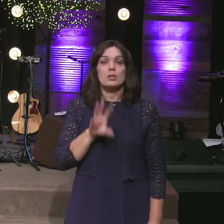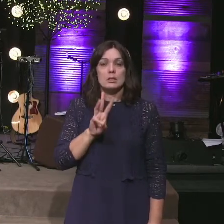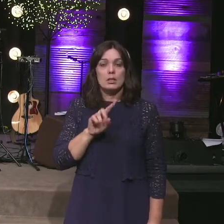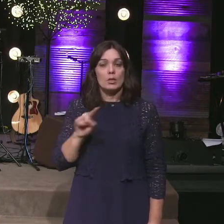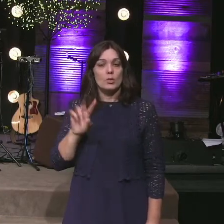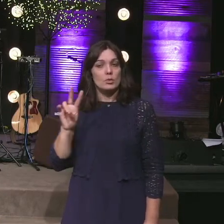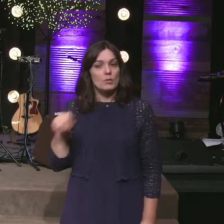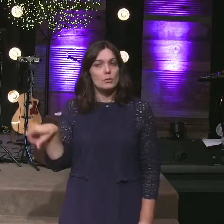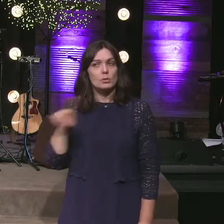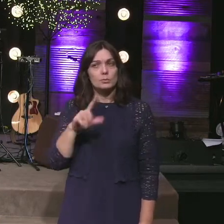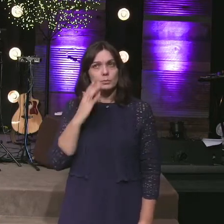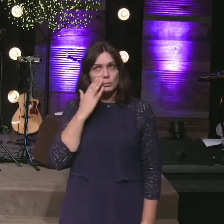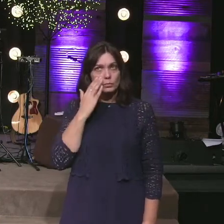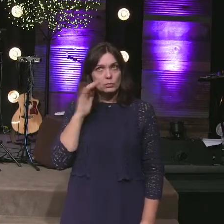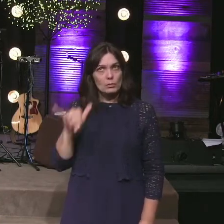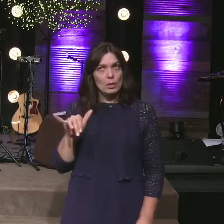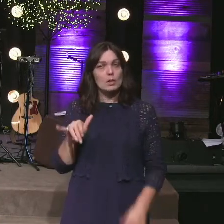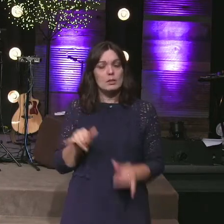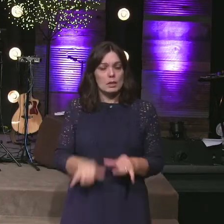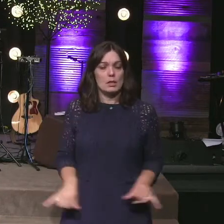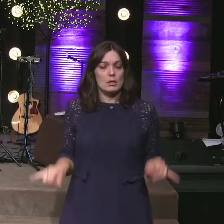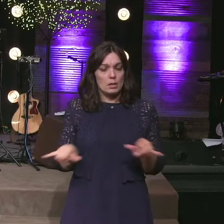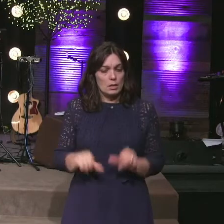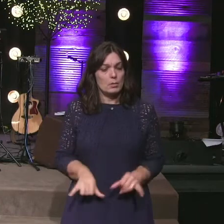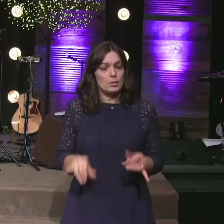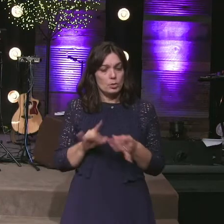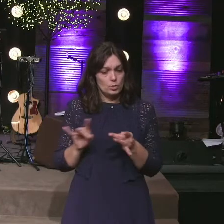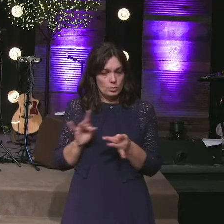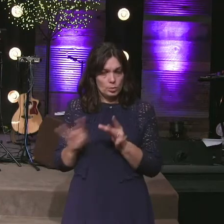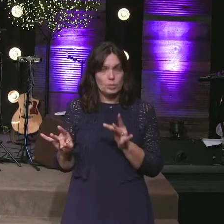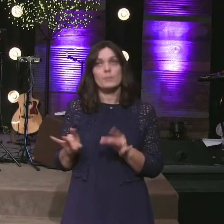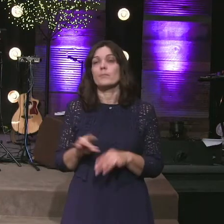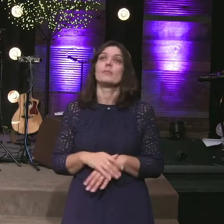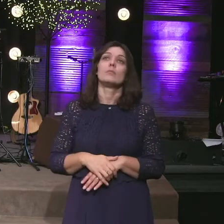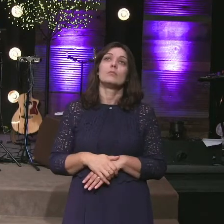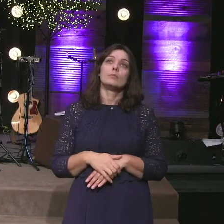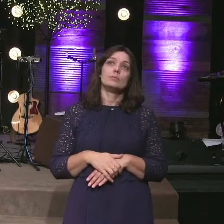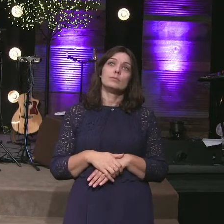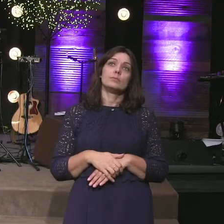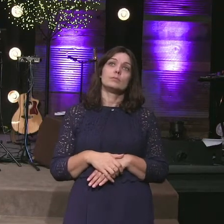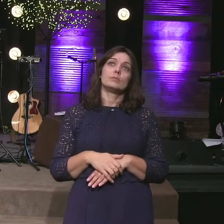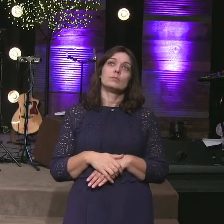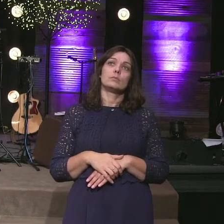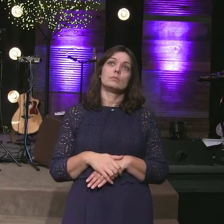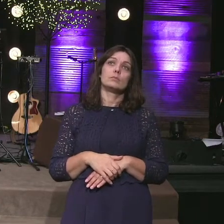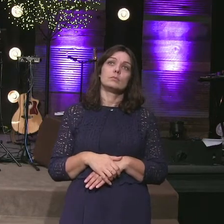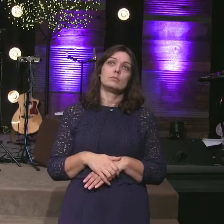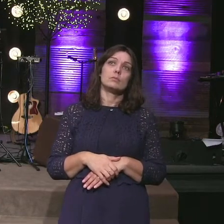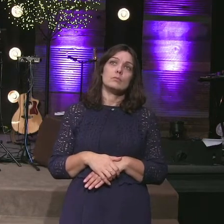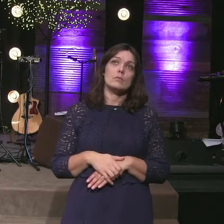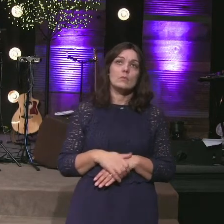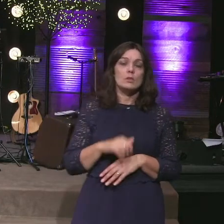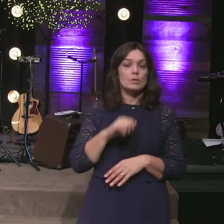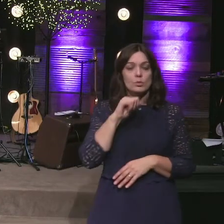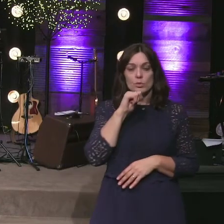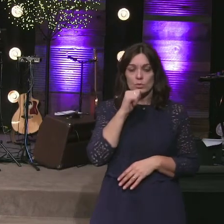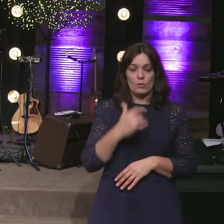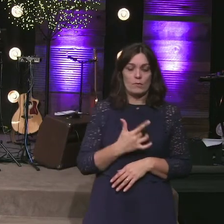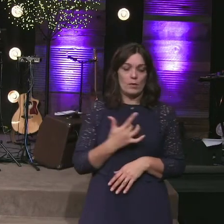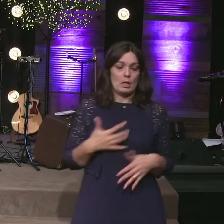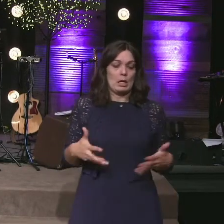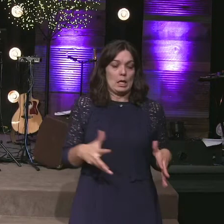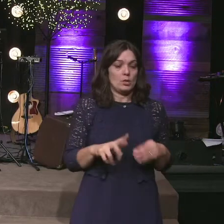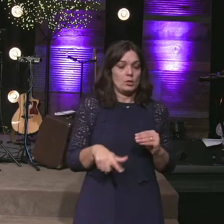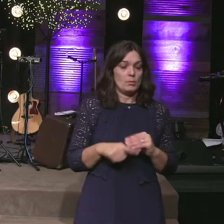very common. It says, do not be anxious about anything, but